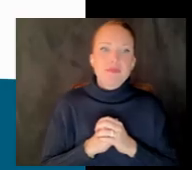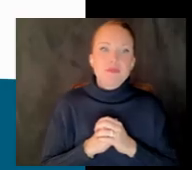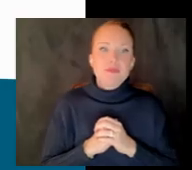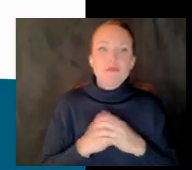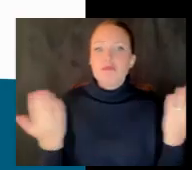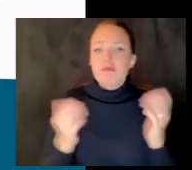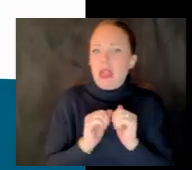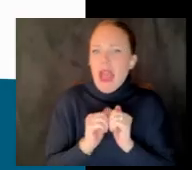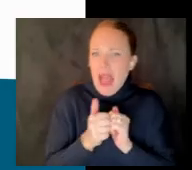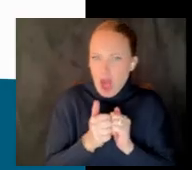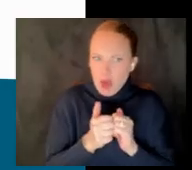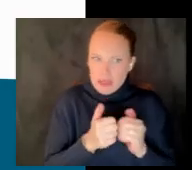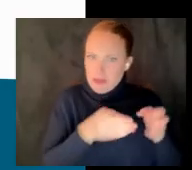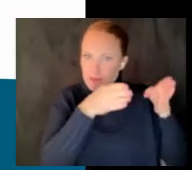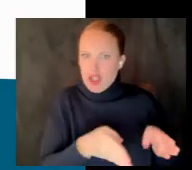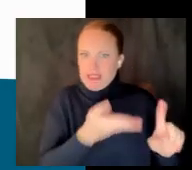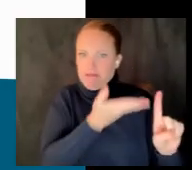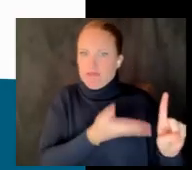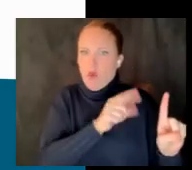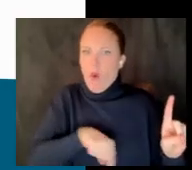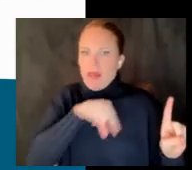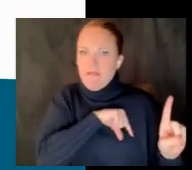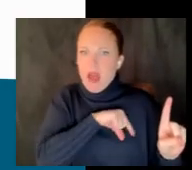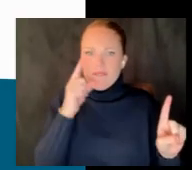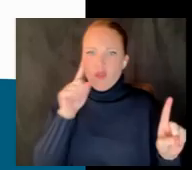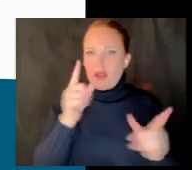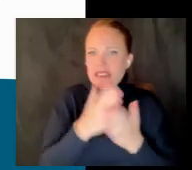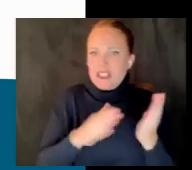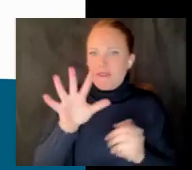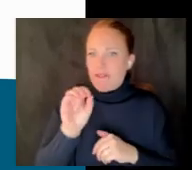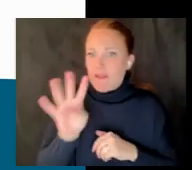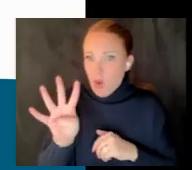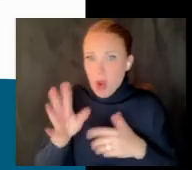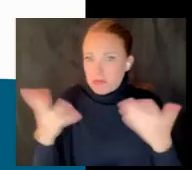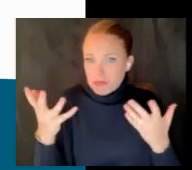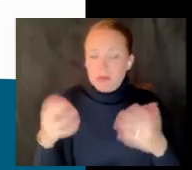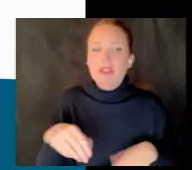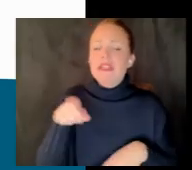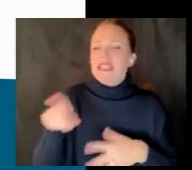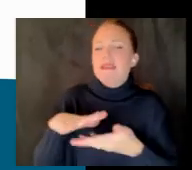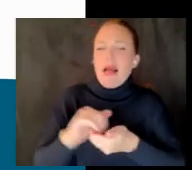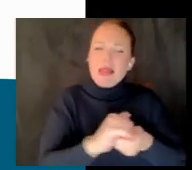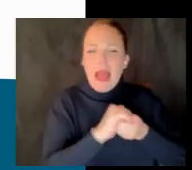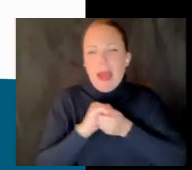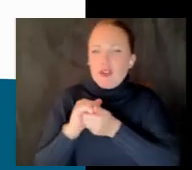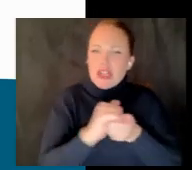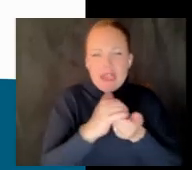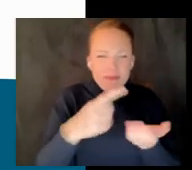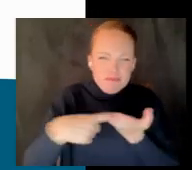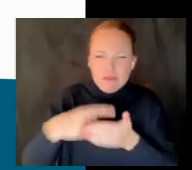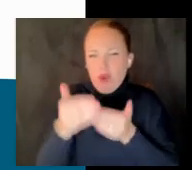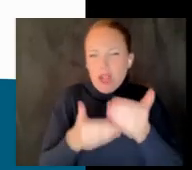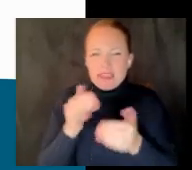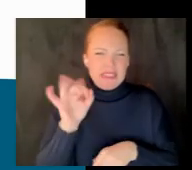So how does one qualify under Section 504? This is a collaborative process which begins when there is a reason to suspect